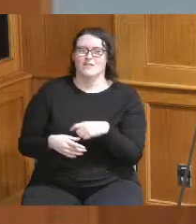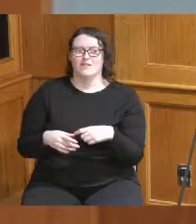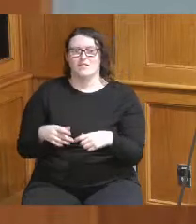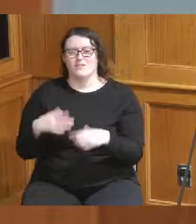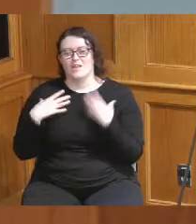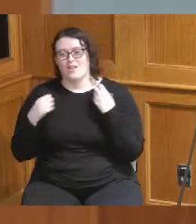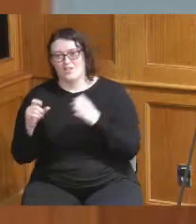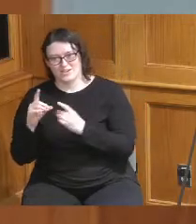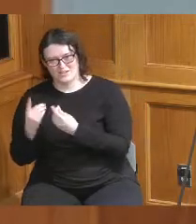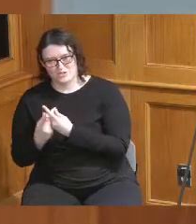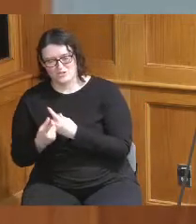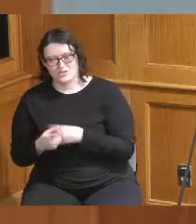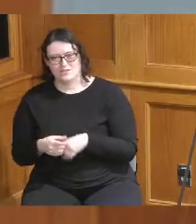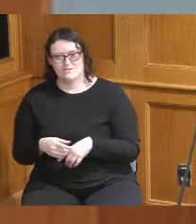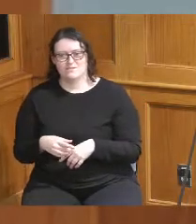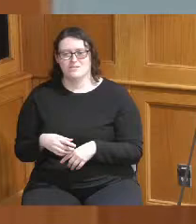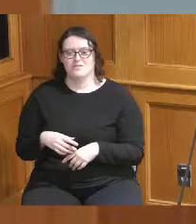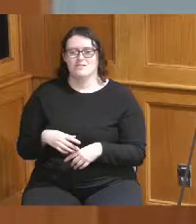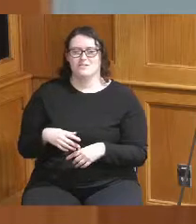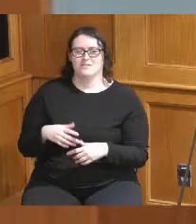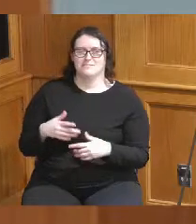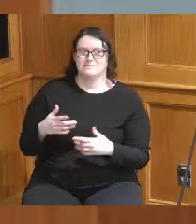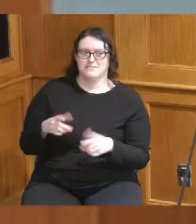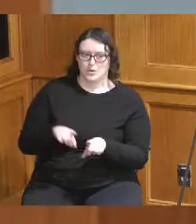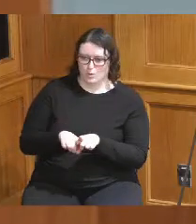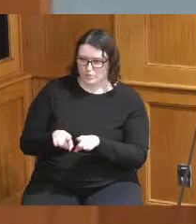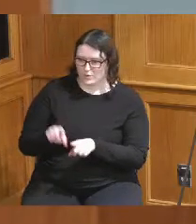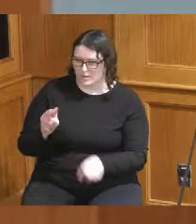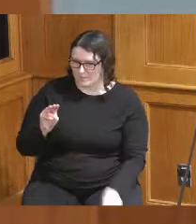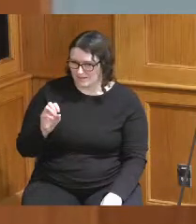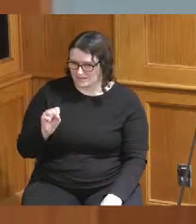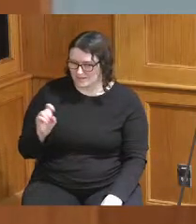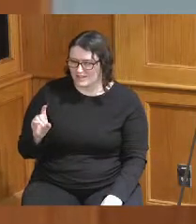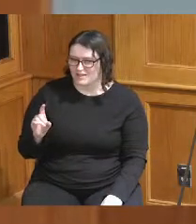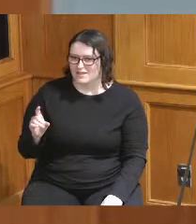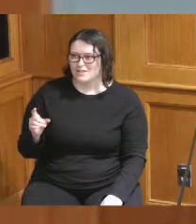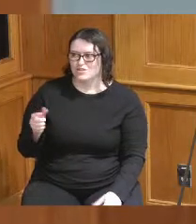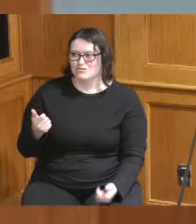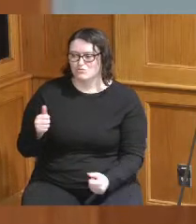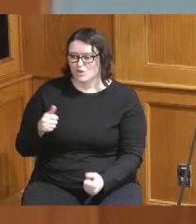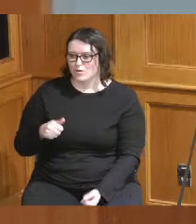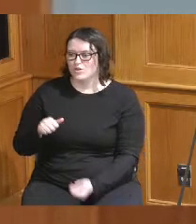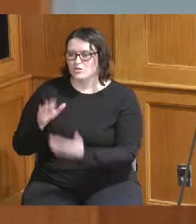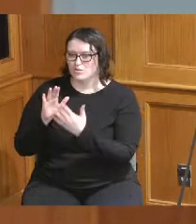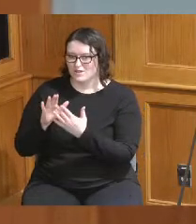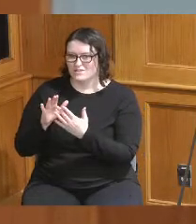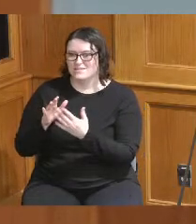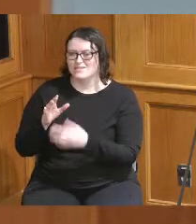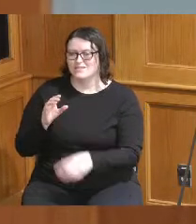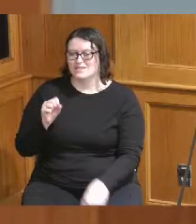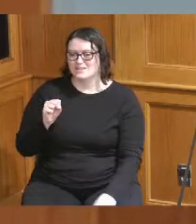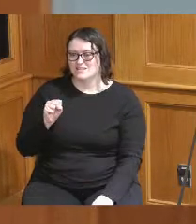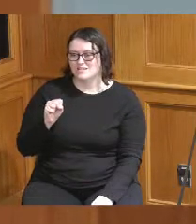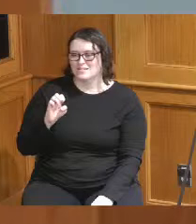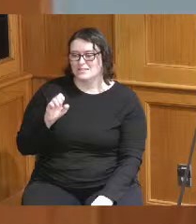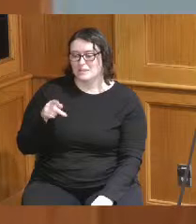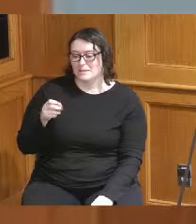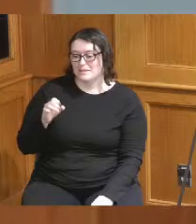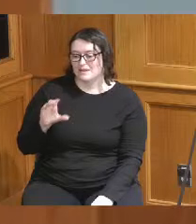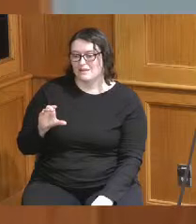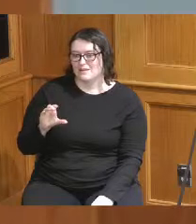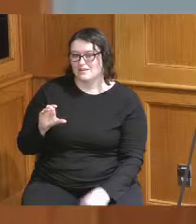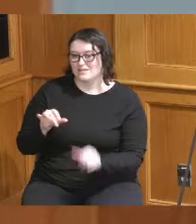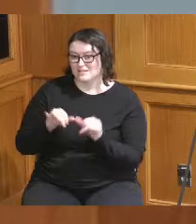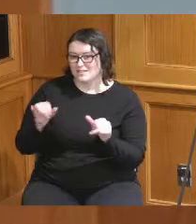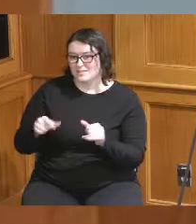health district, county health district, and as well as MSD to address failing septic systems